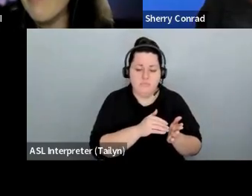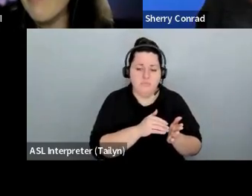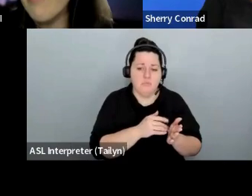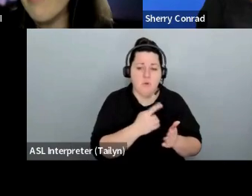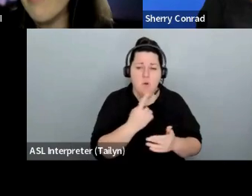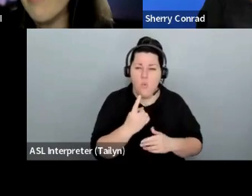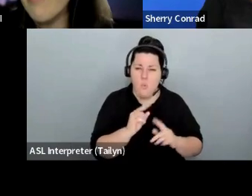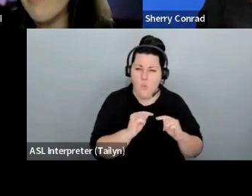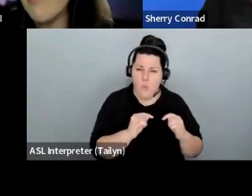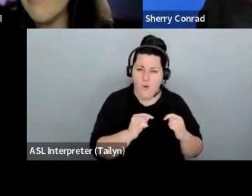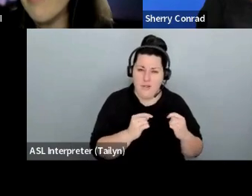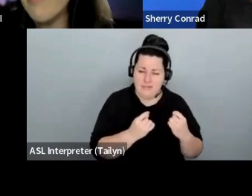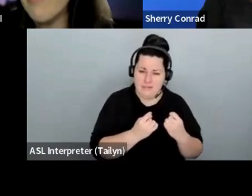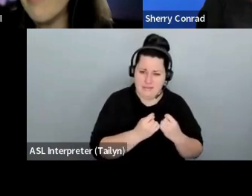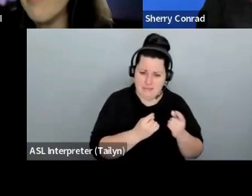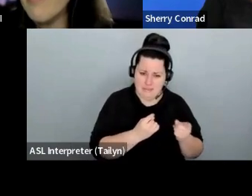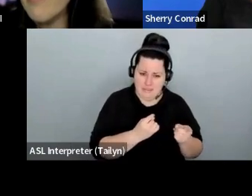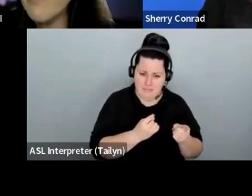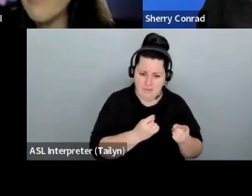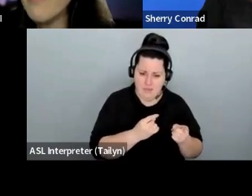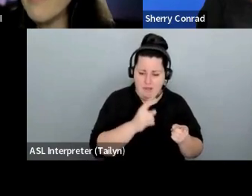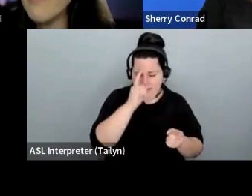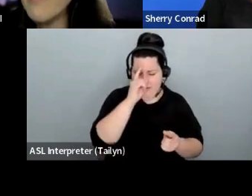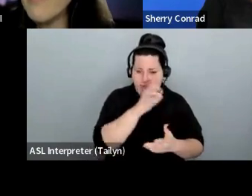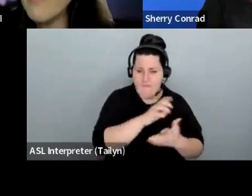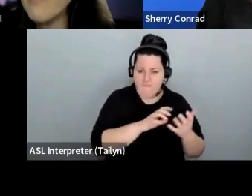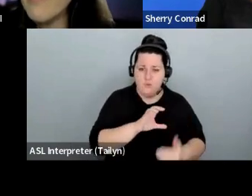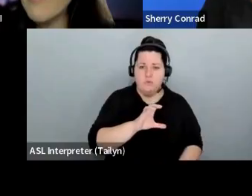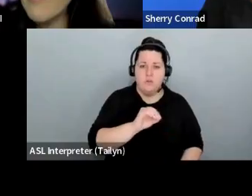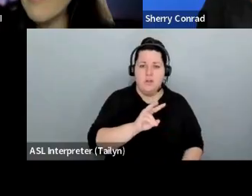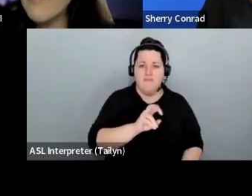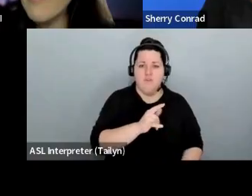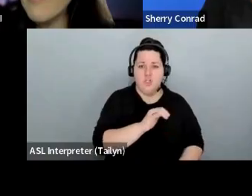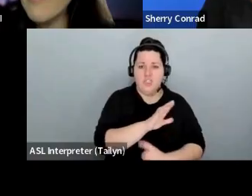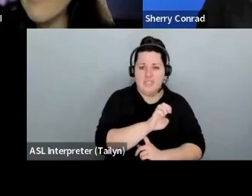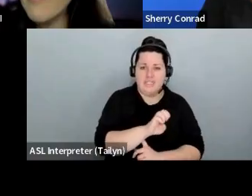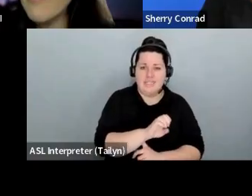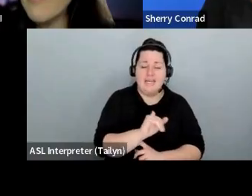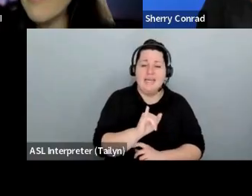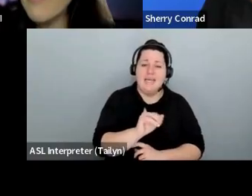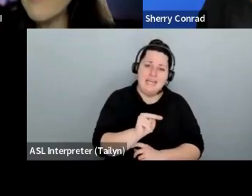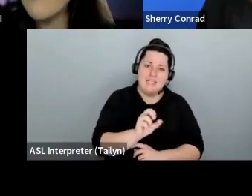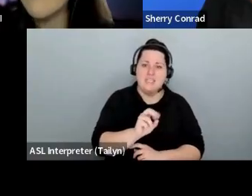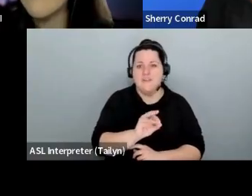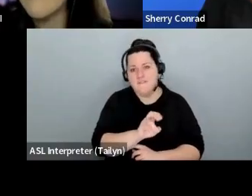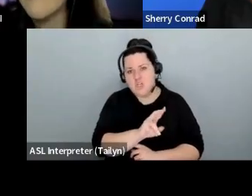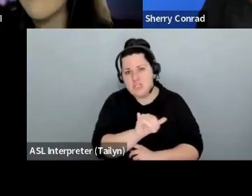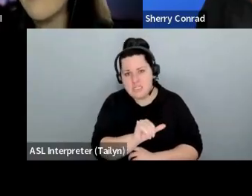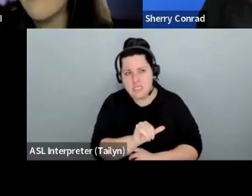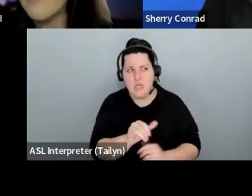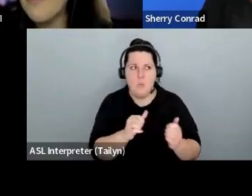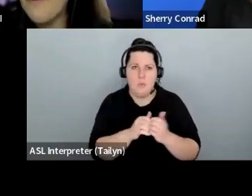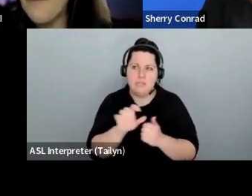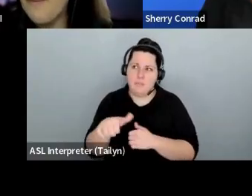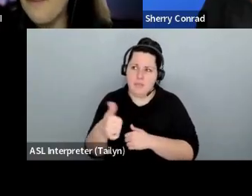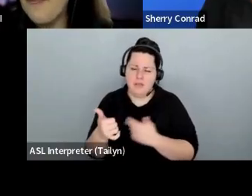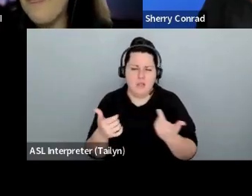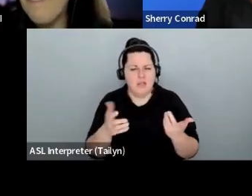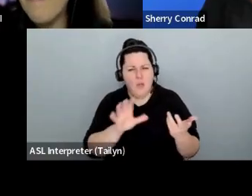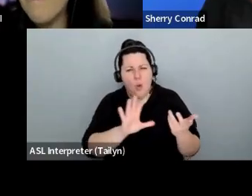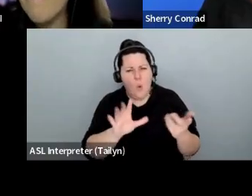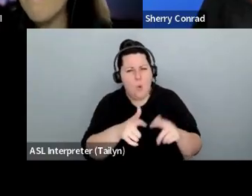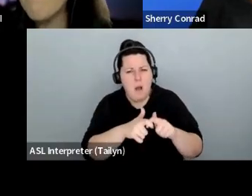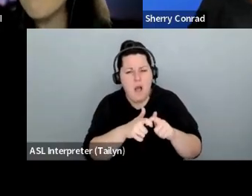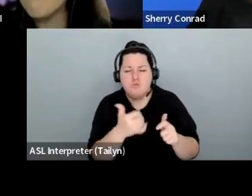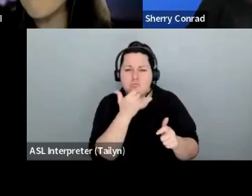one team confused convergence insufficiency with something else, and like we're like, so pause, you have the wrong